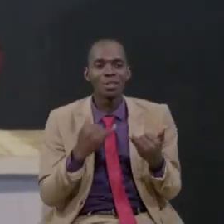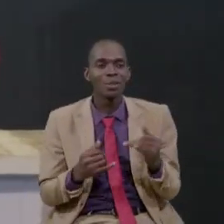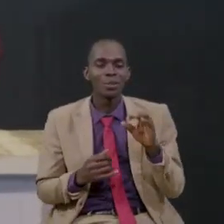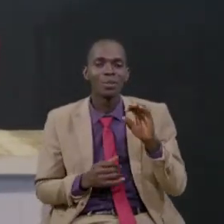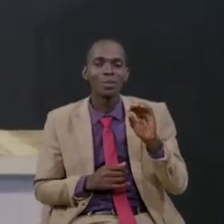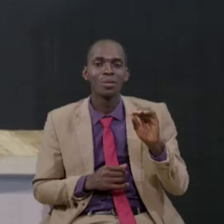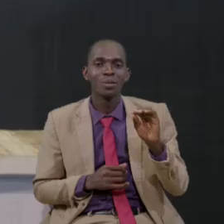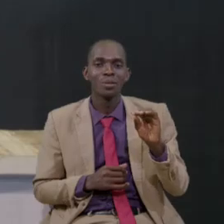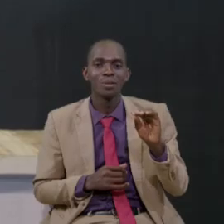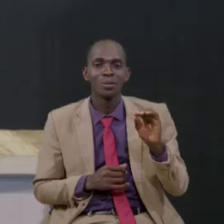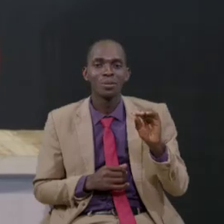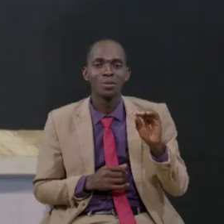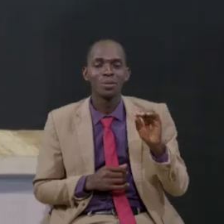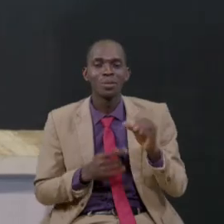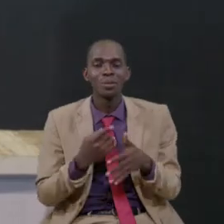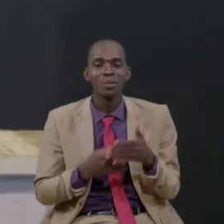R.